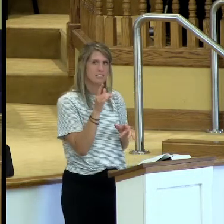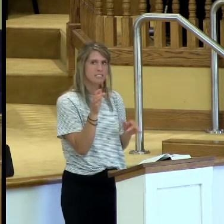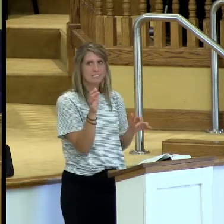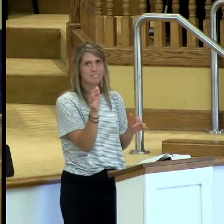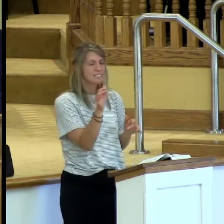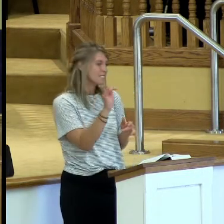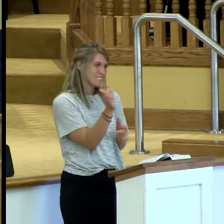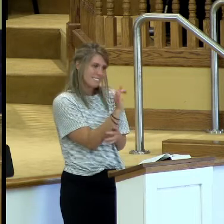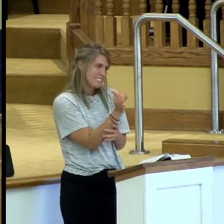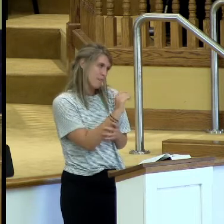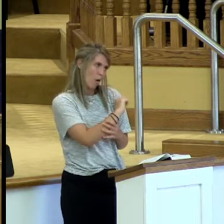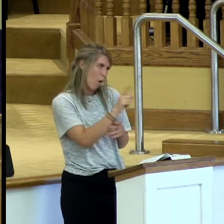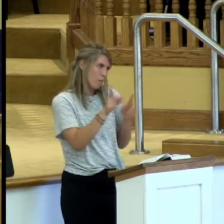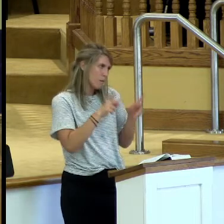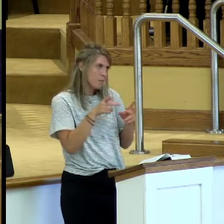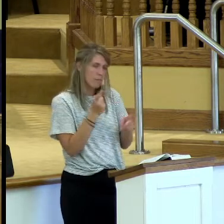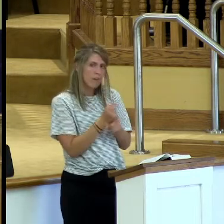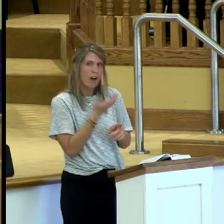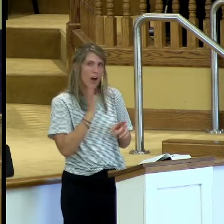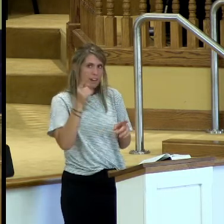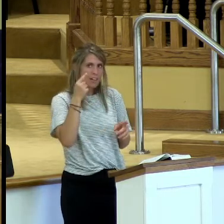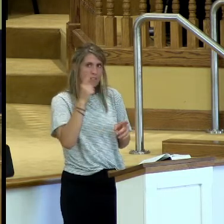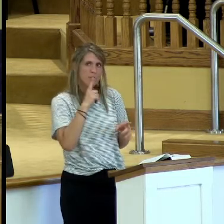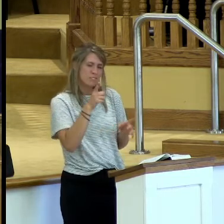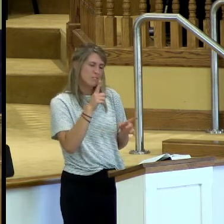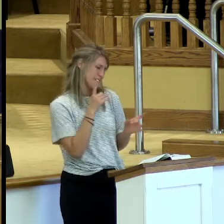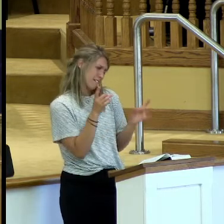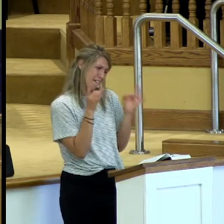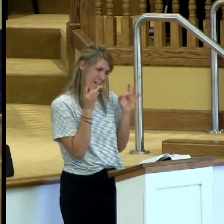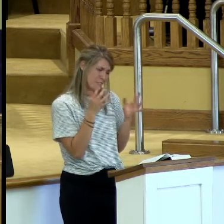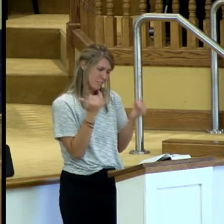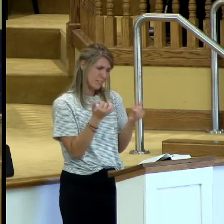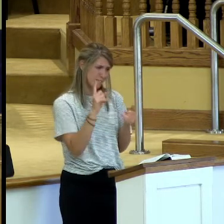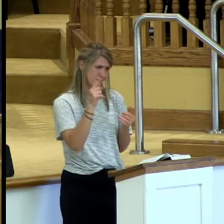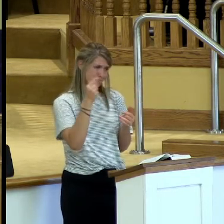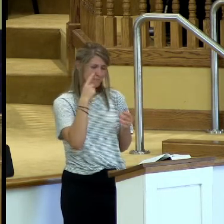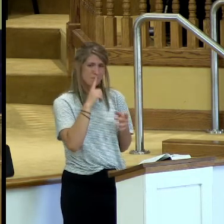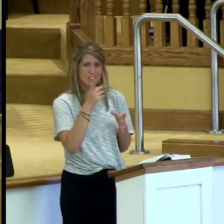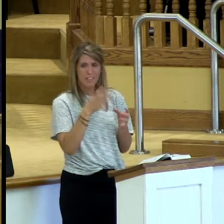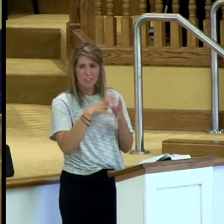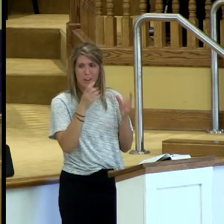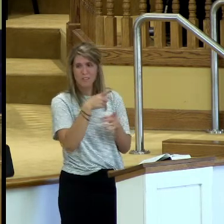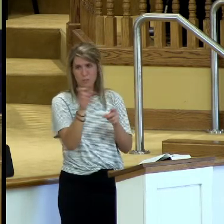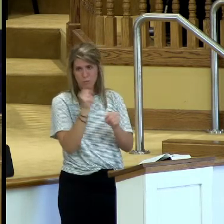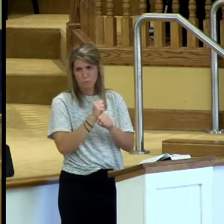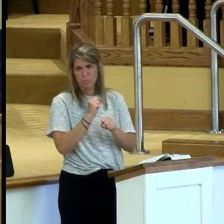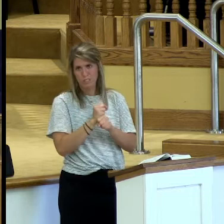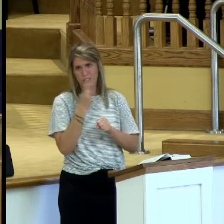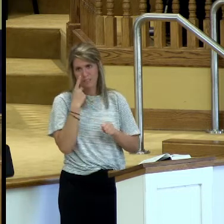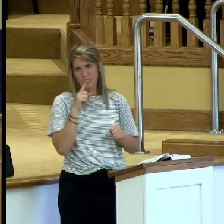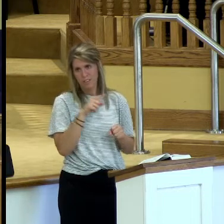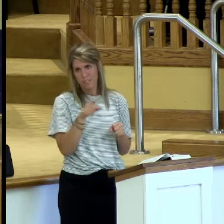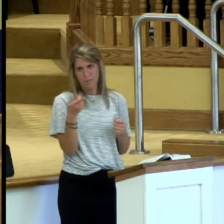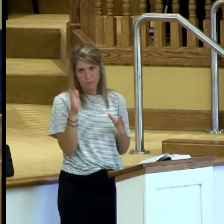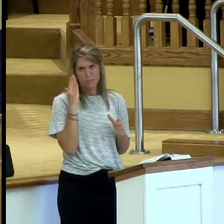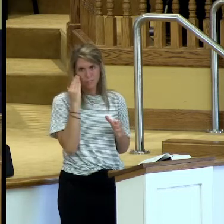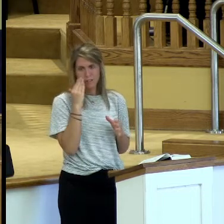on. It is. Our government's corrupt regardless. A lot of y'all have worked for it, you know.